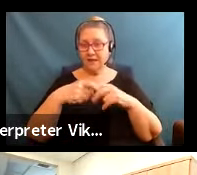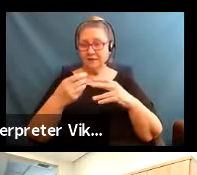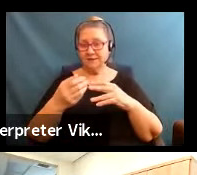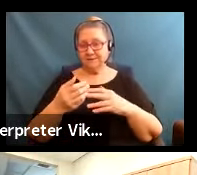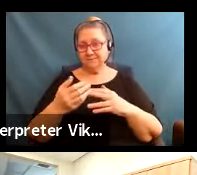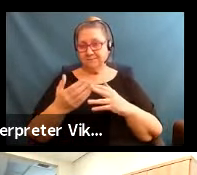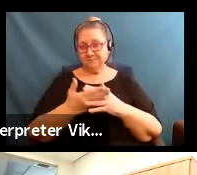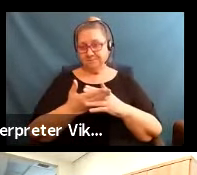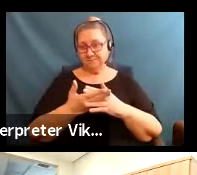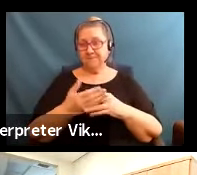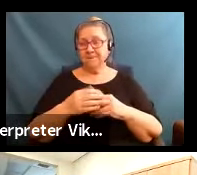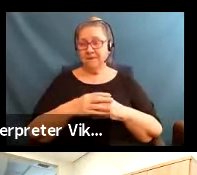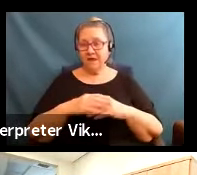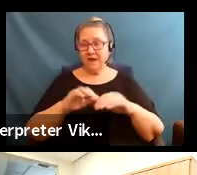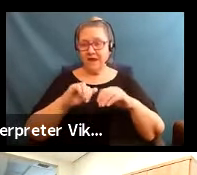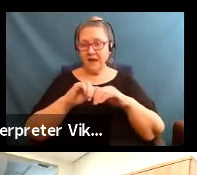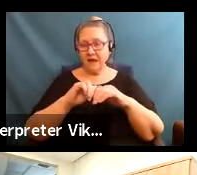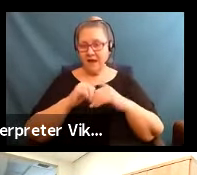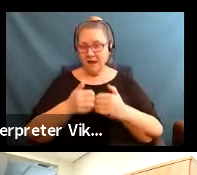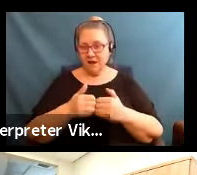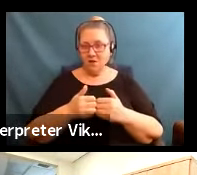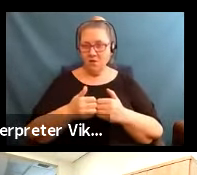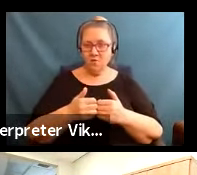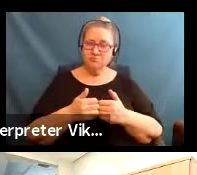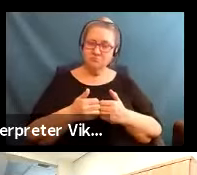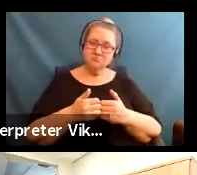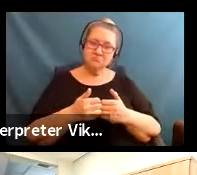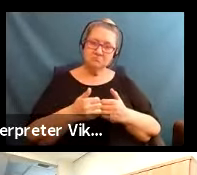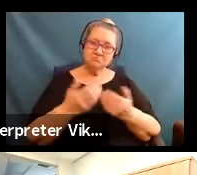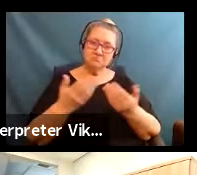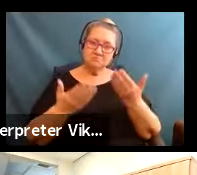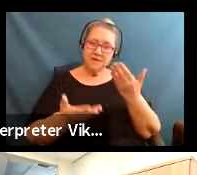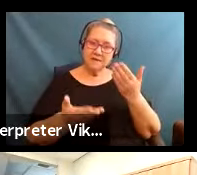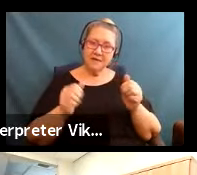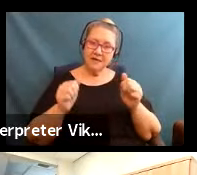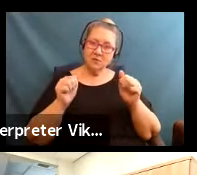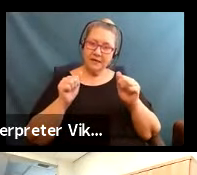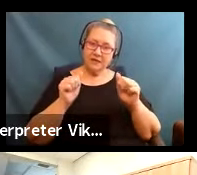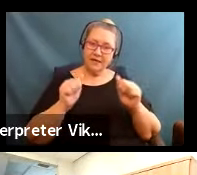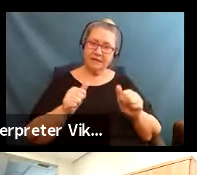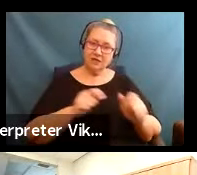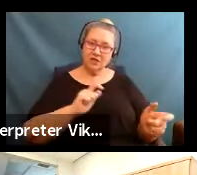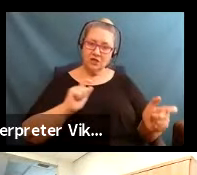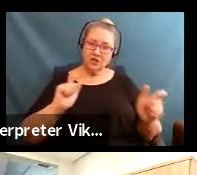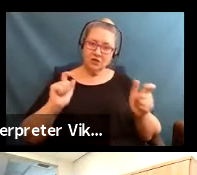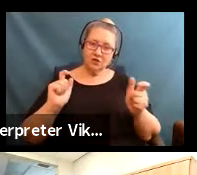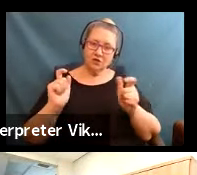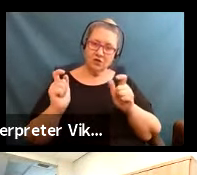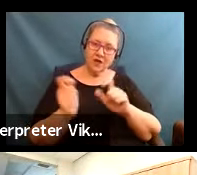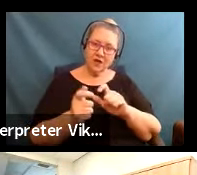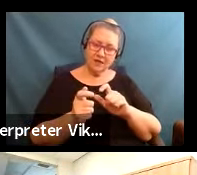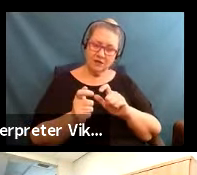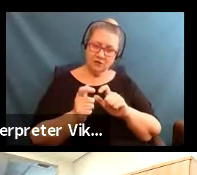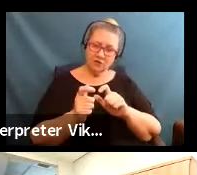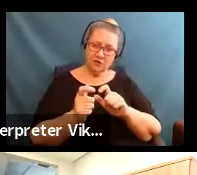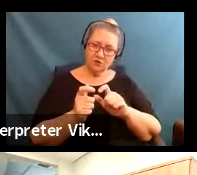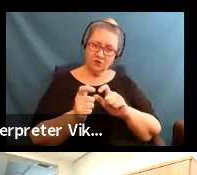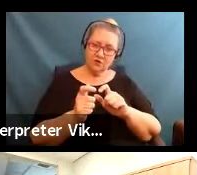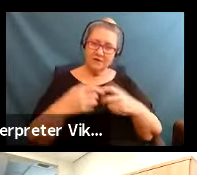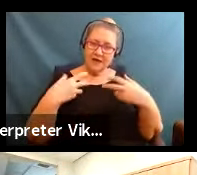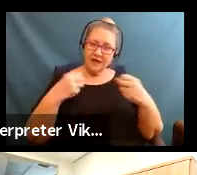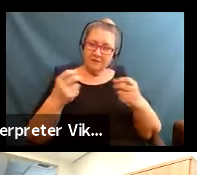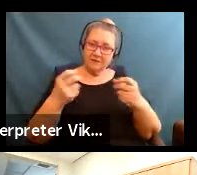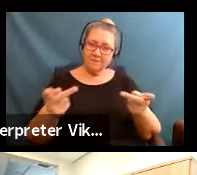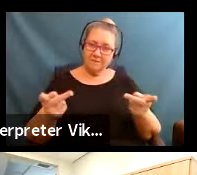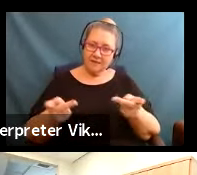we might, looking at one proposal of how we might operationalize the Healthy Places Index. But to answer